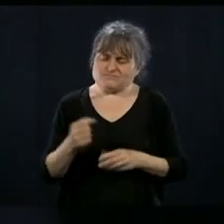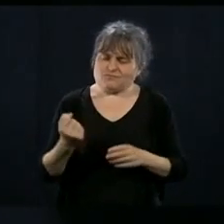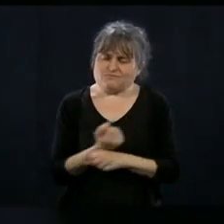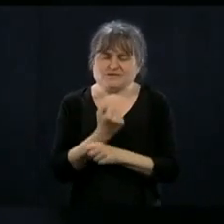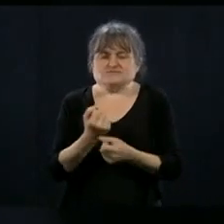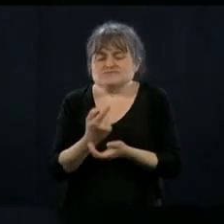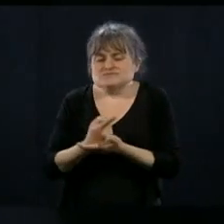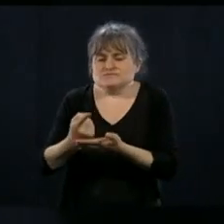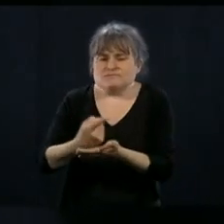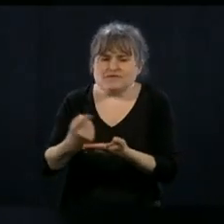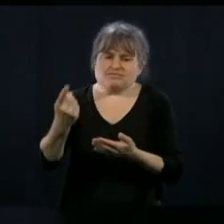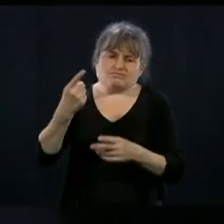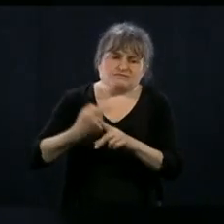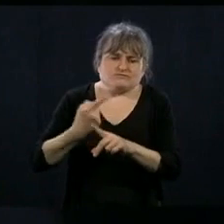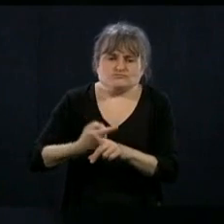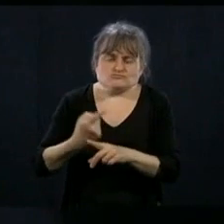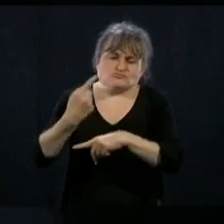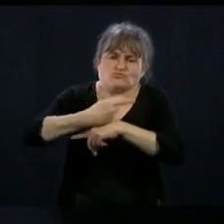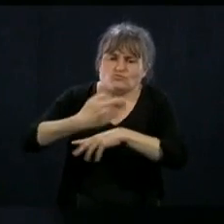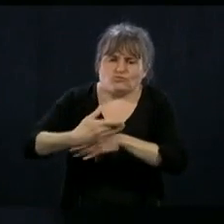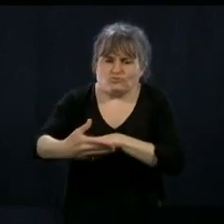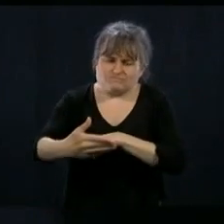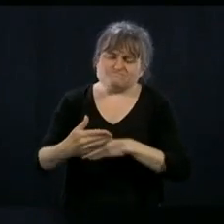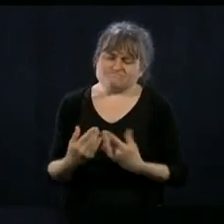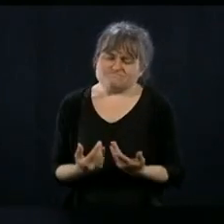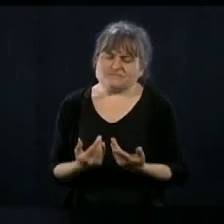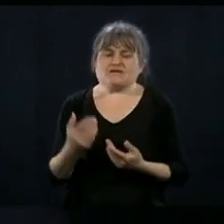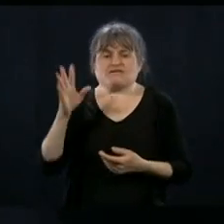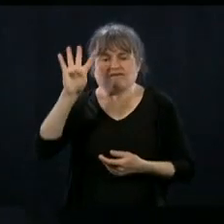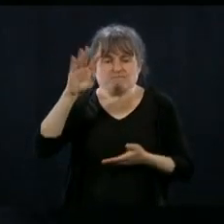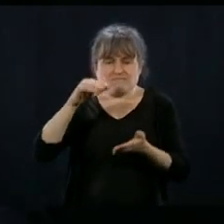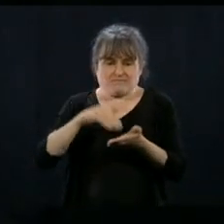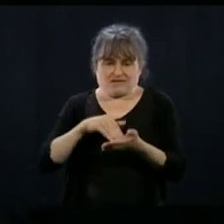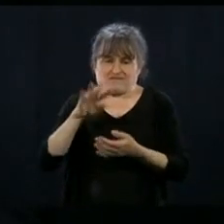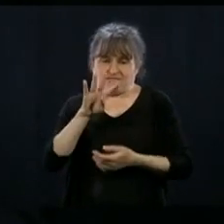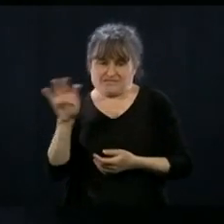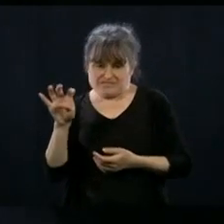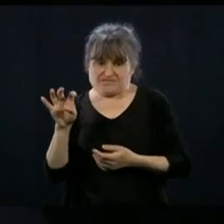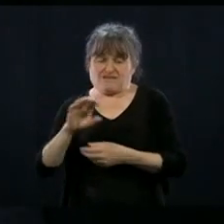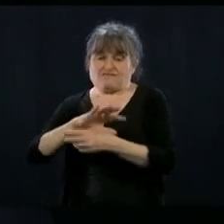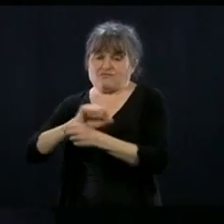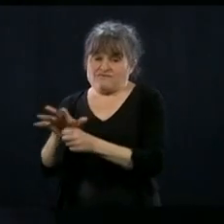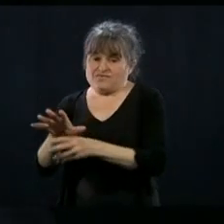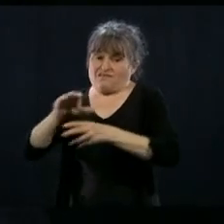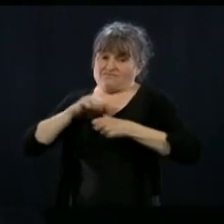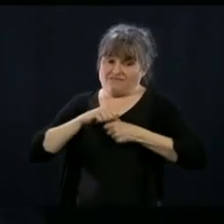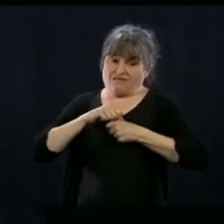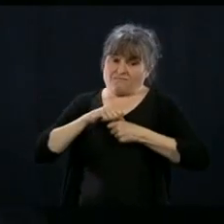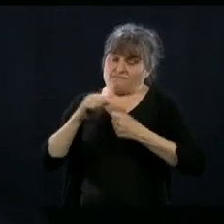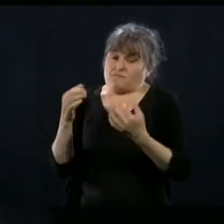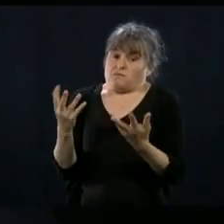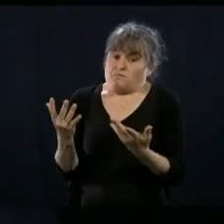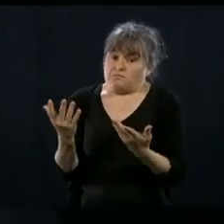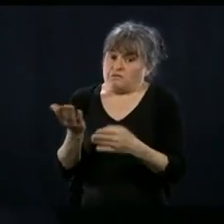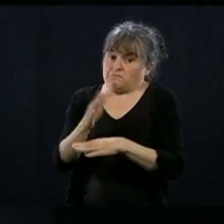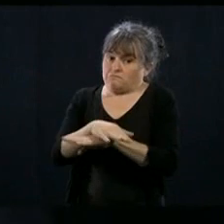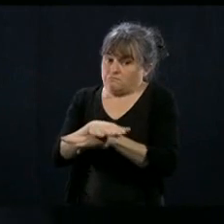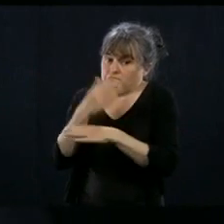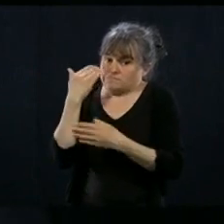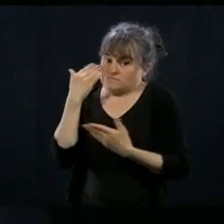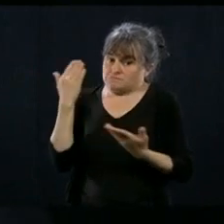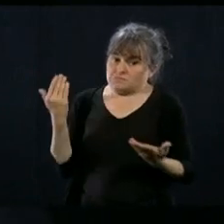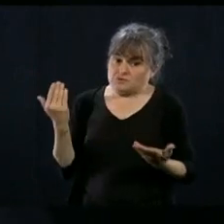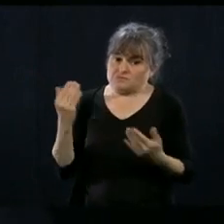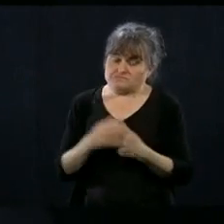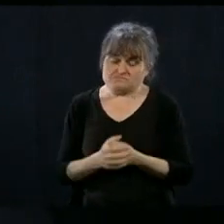weeks, because there are 4,400 infected people, so it's very difficult to give a